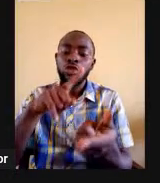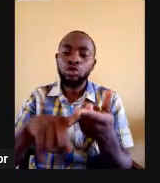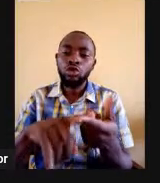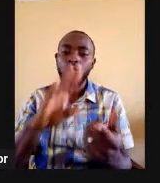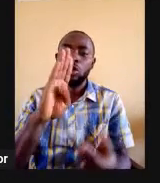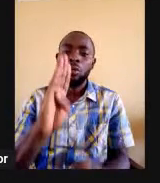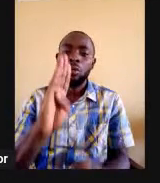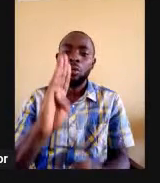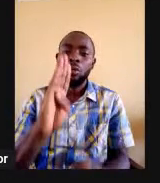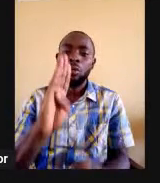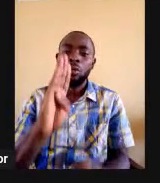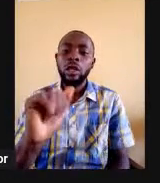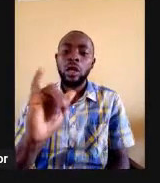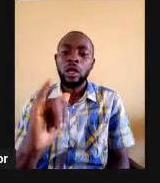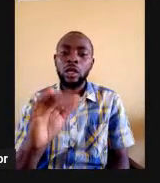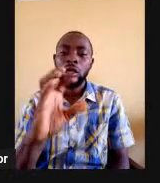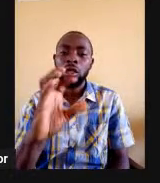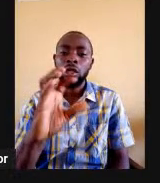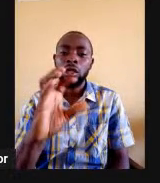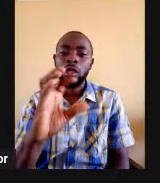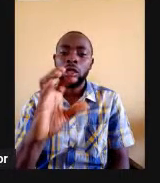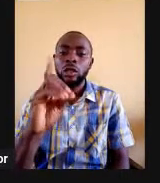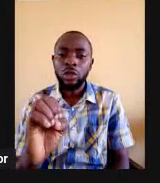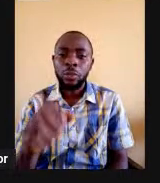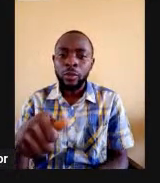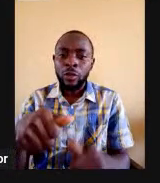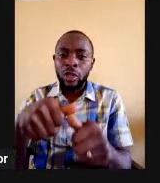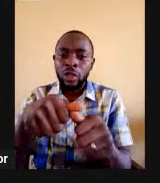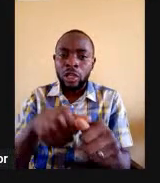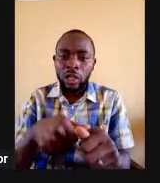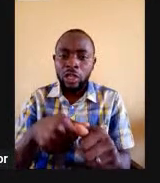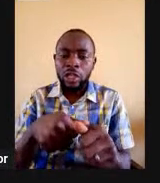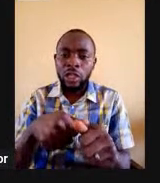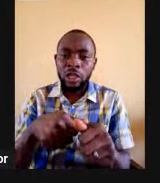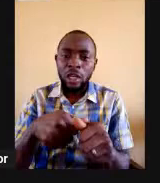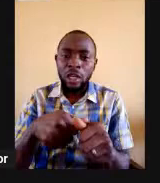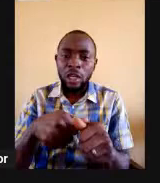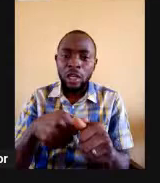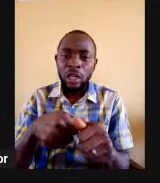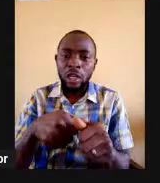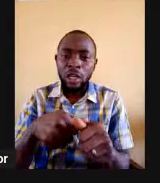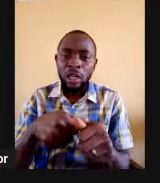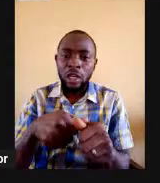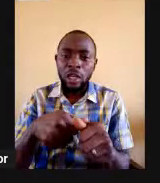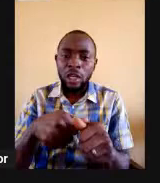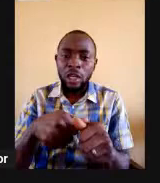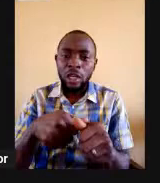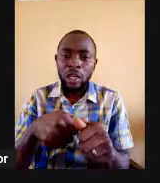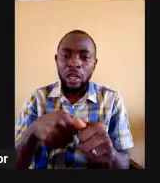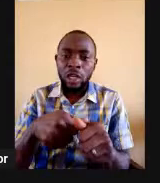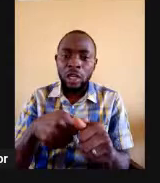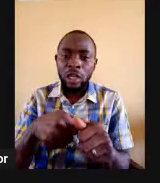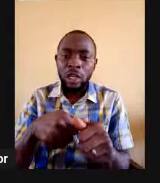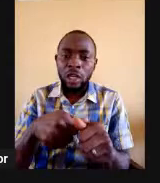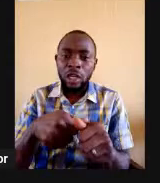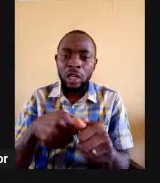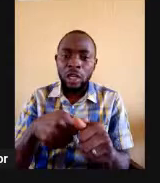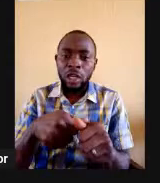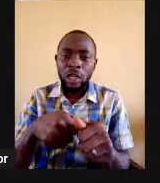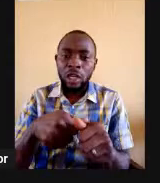Is that okay? So each alphabet has its own binary code. Is that okay? So here they are on your